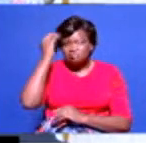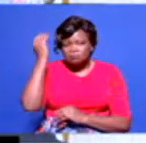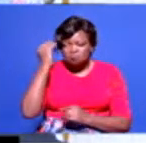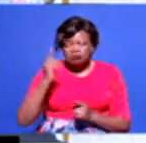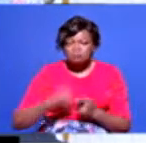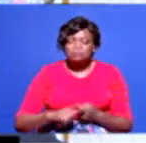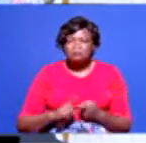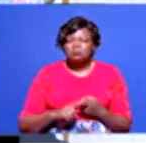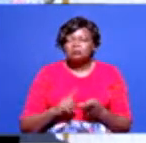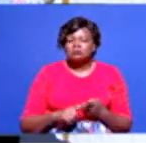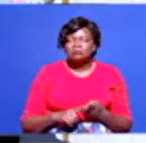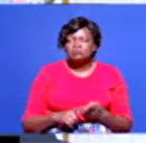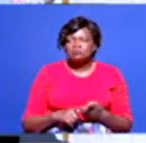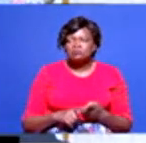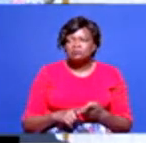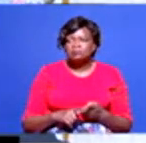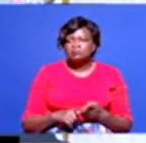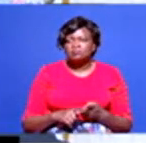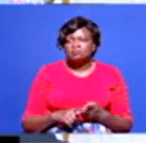expanded